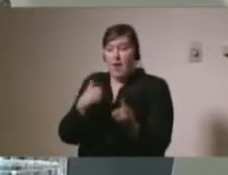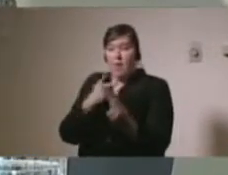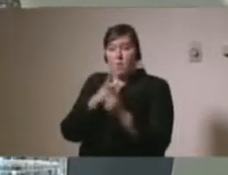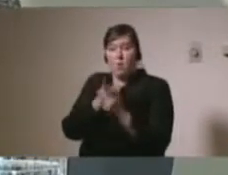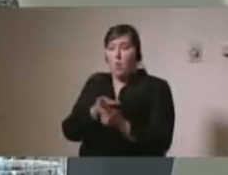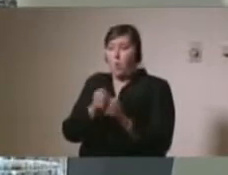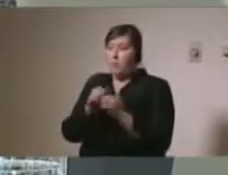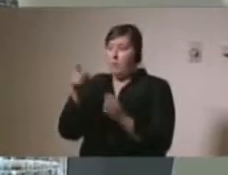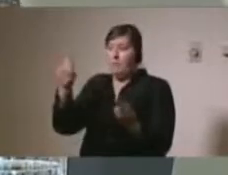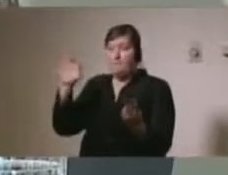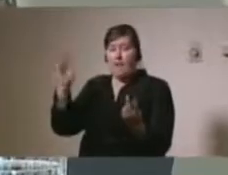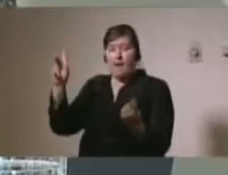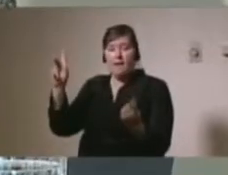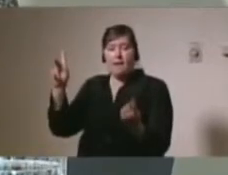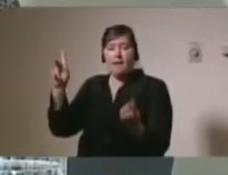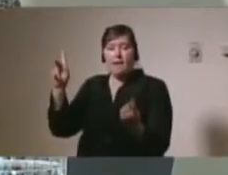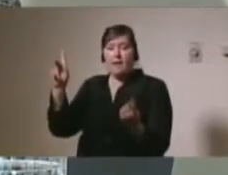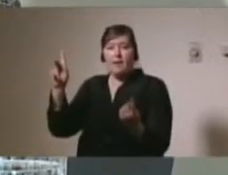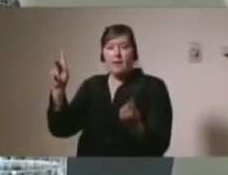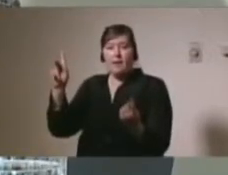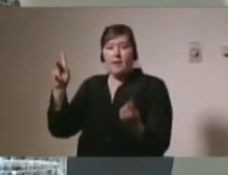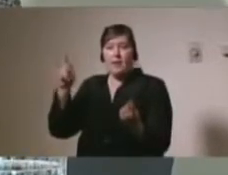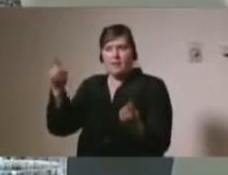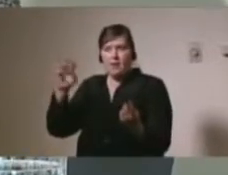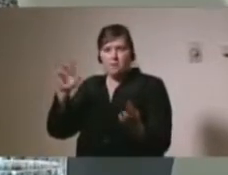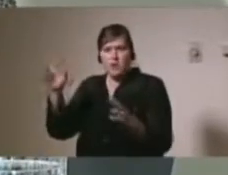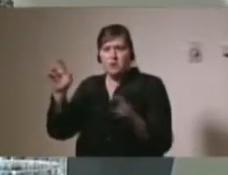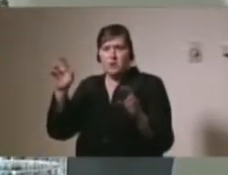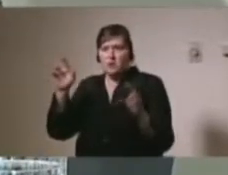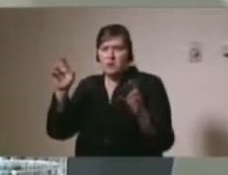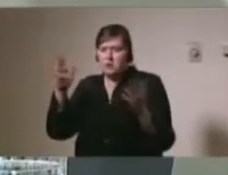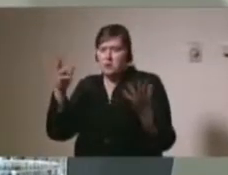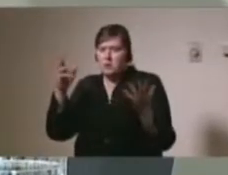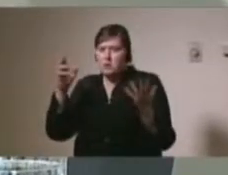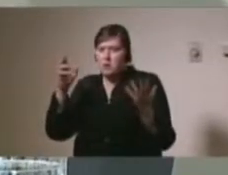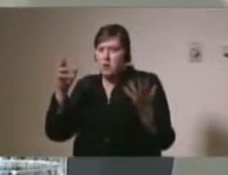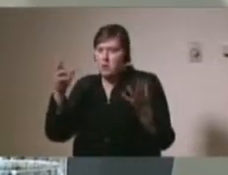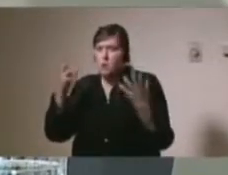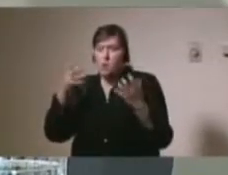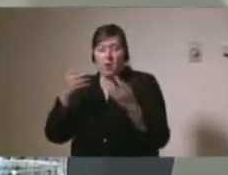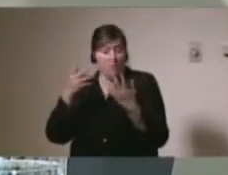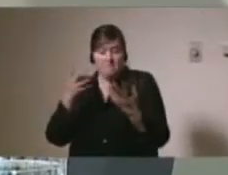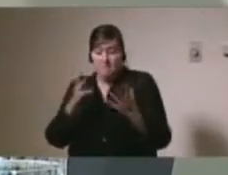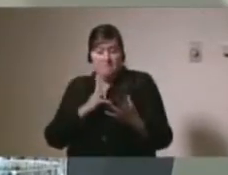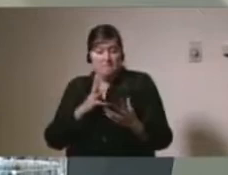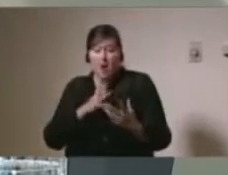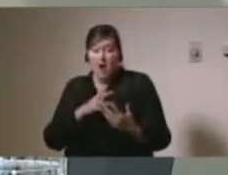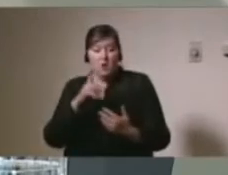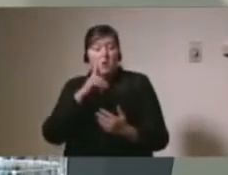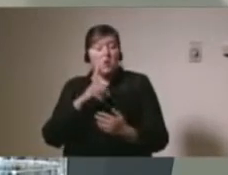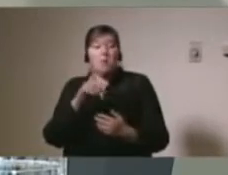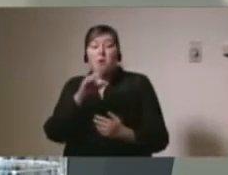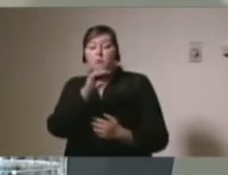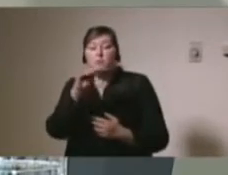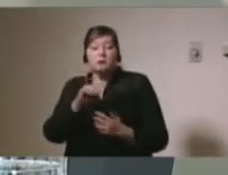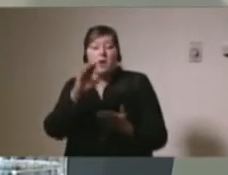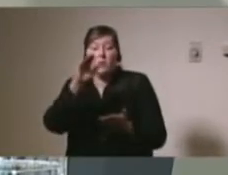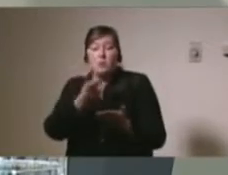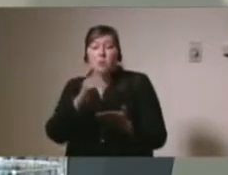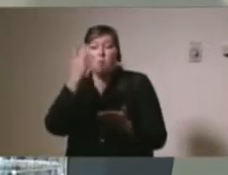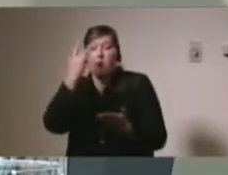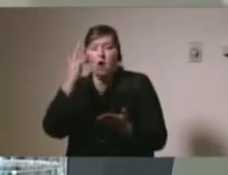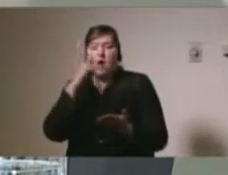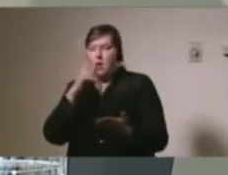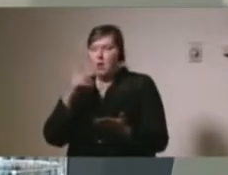bank rates, the bank is ready to lose money to win back their clients. So the problem we really